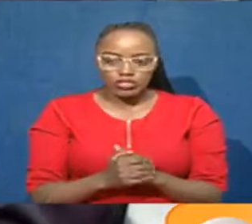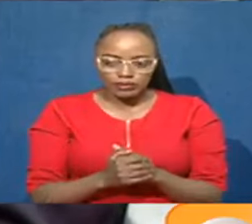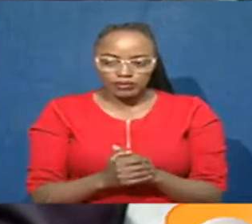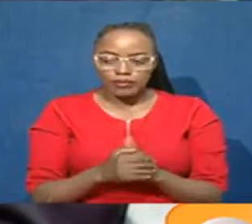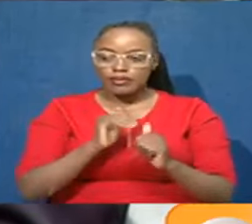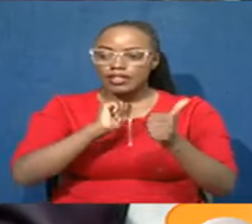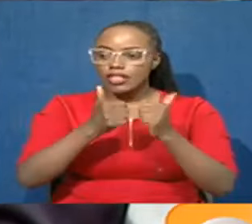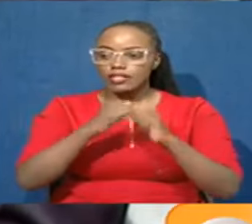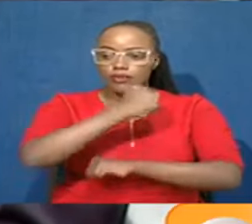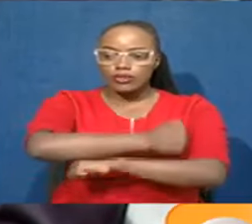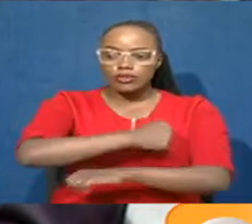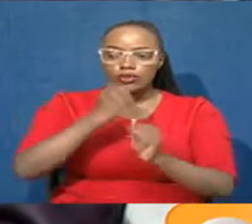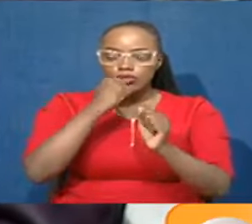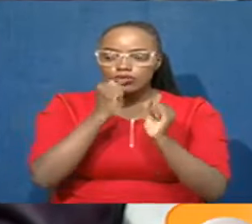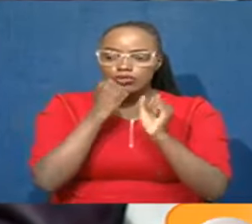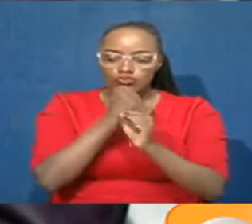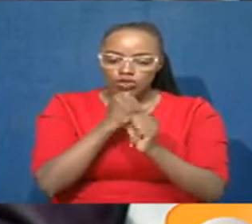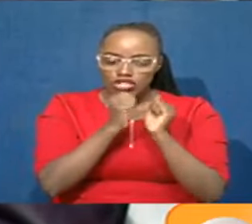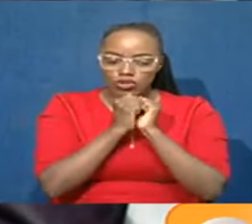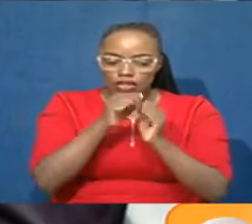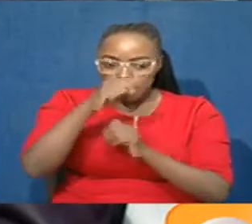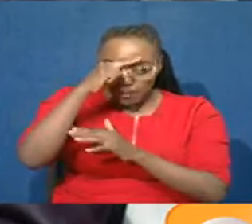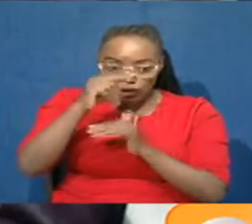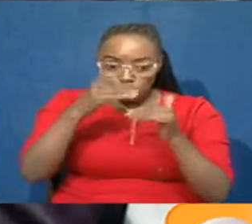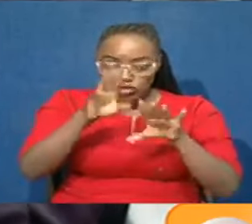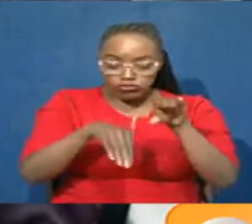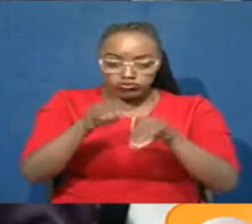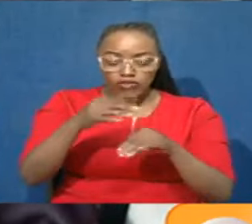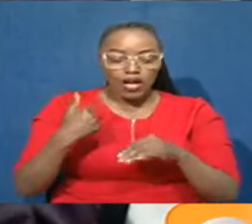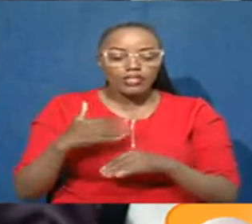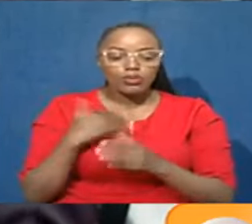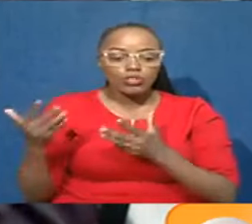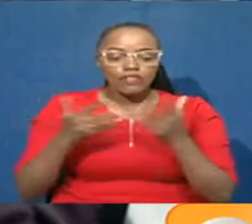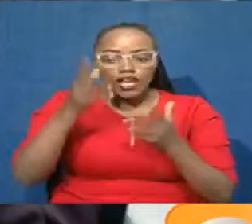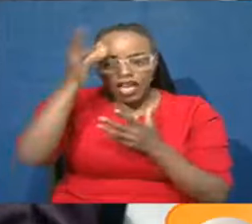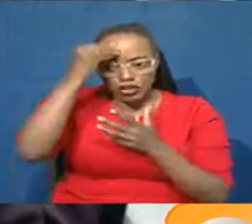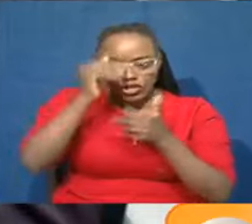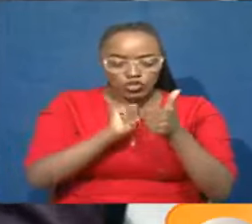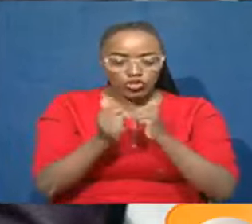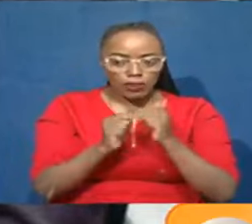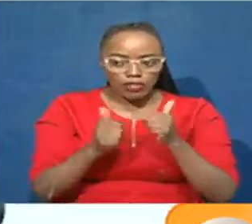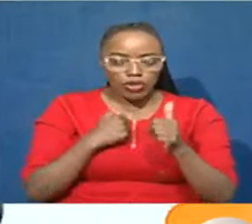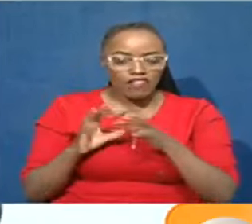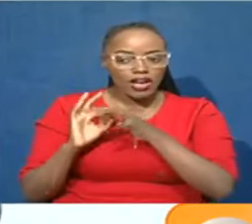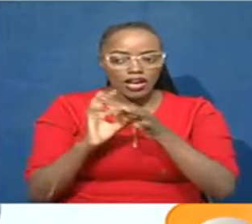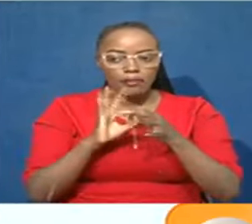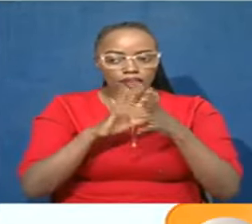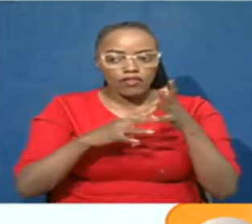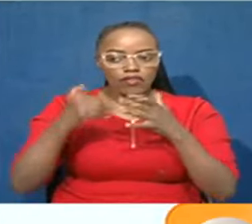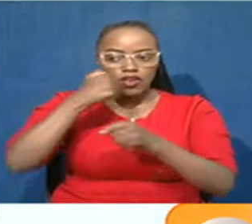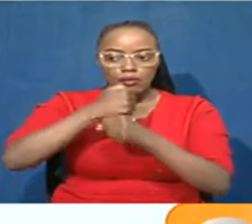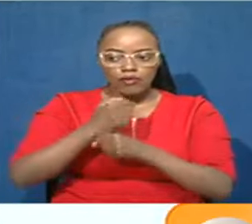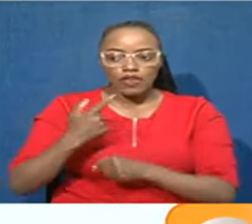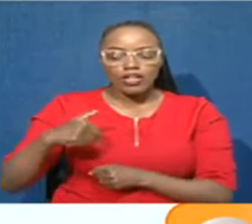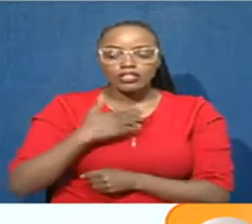Sports go together. And in this policy we are trying to work on, we want to bring education and sports to have a collaborative framework. We